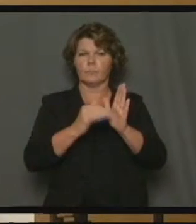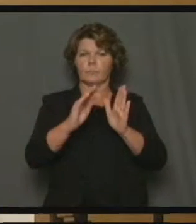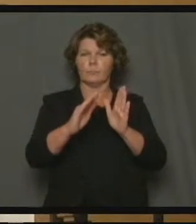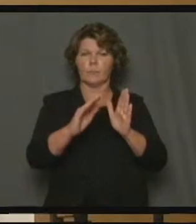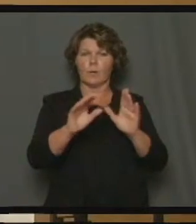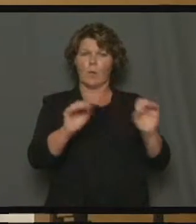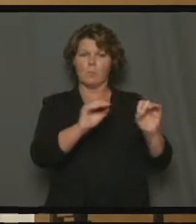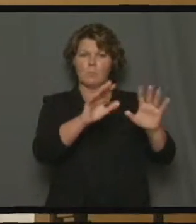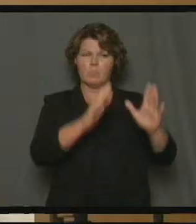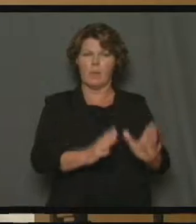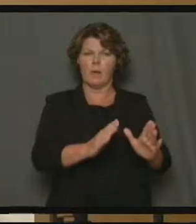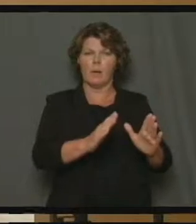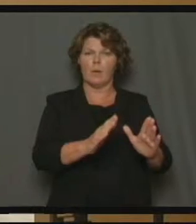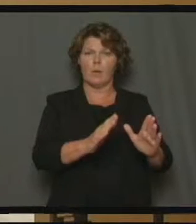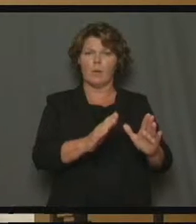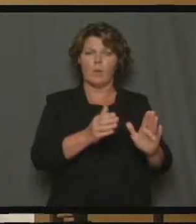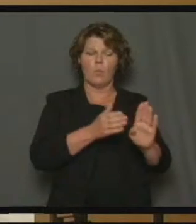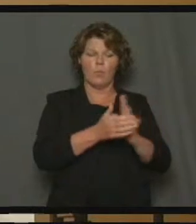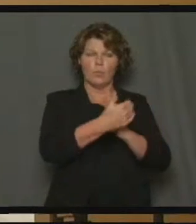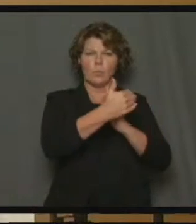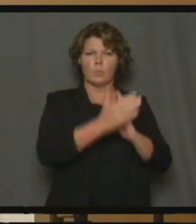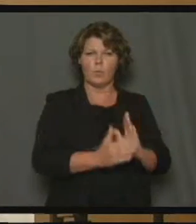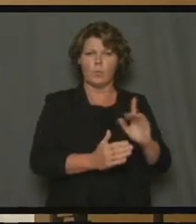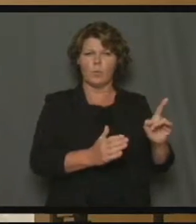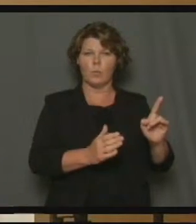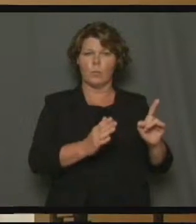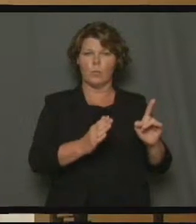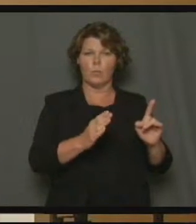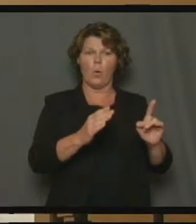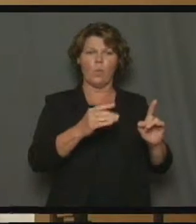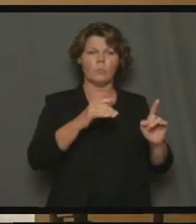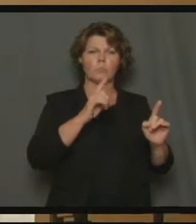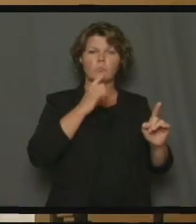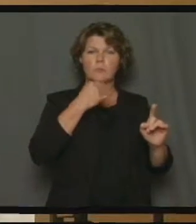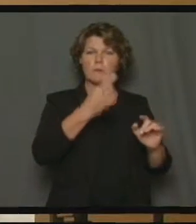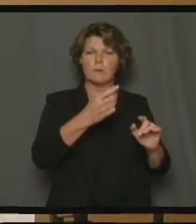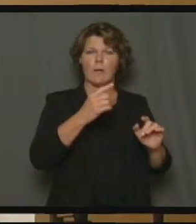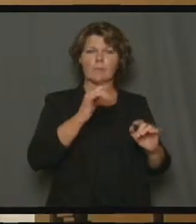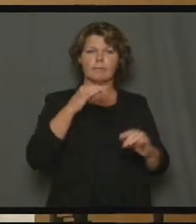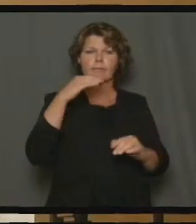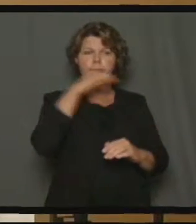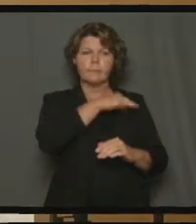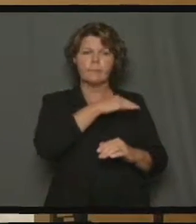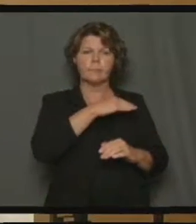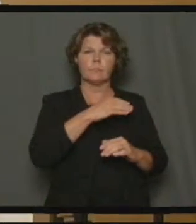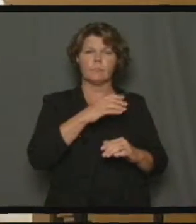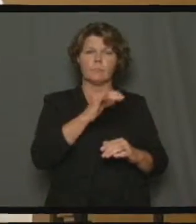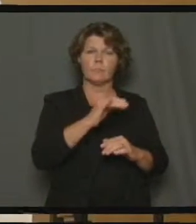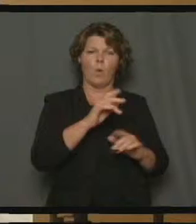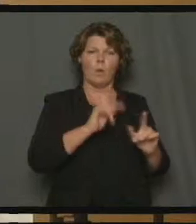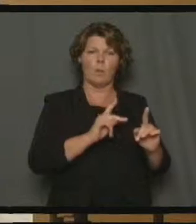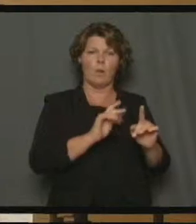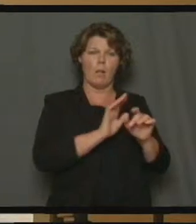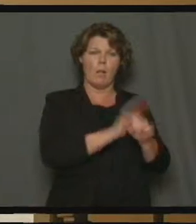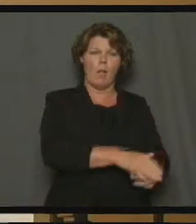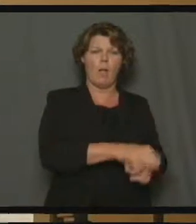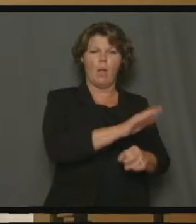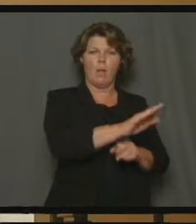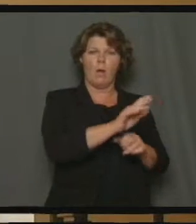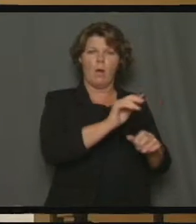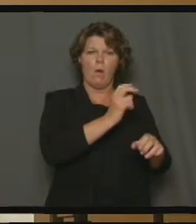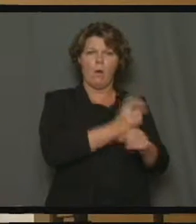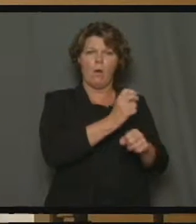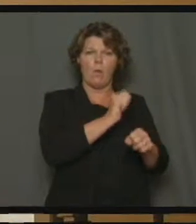sorcerers, against the adulterers, against those who swear falsely, against those who oppress the hired worker in his wages,